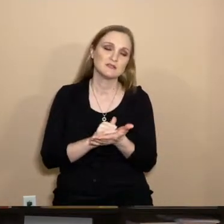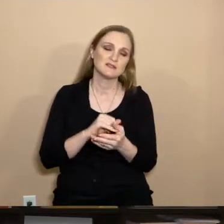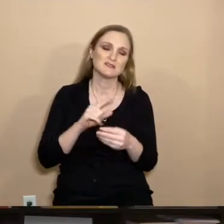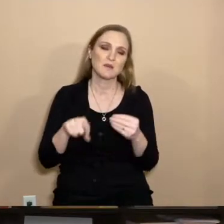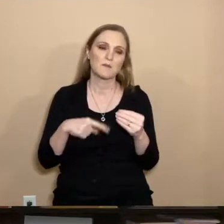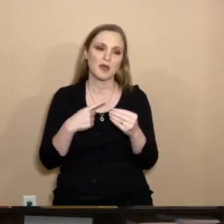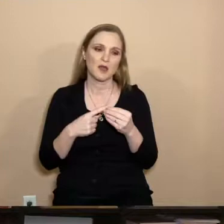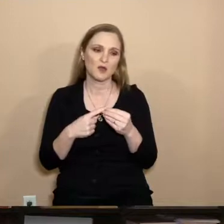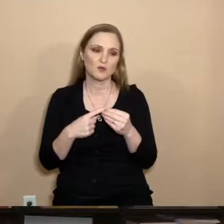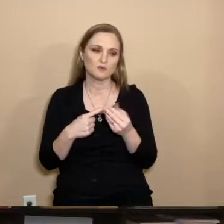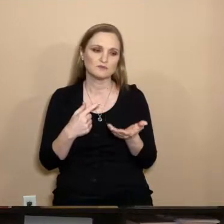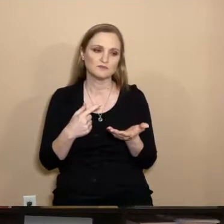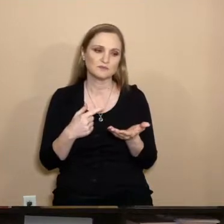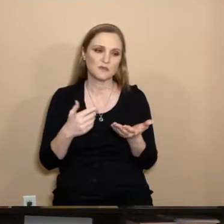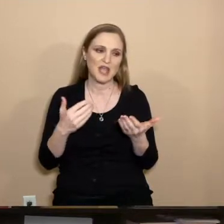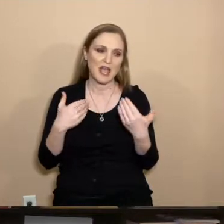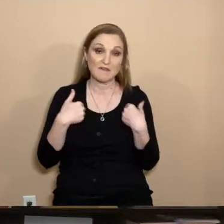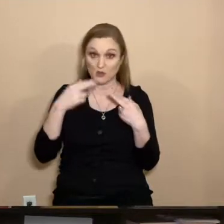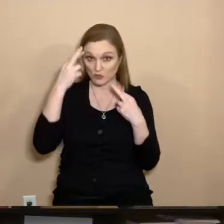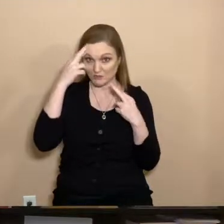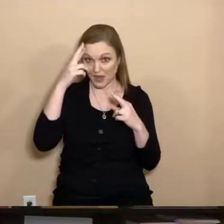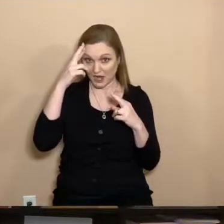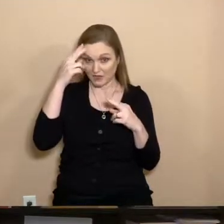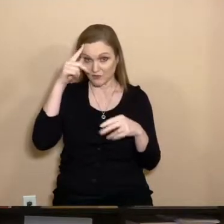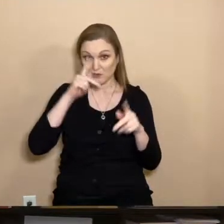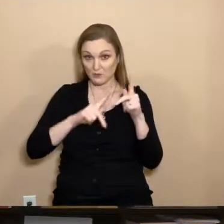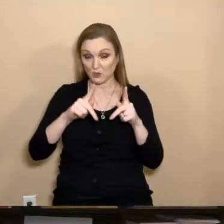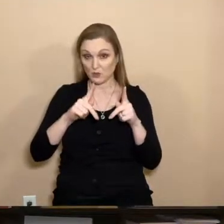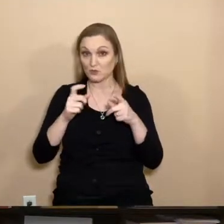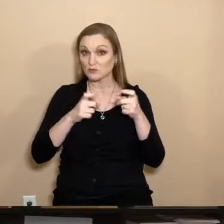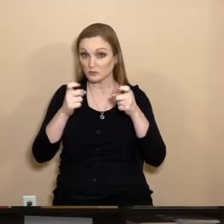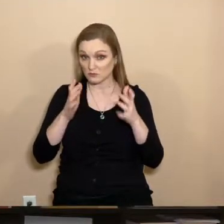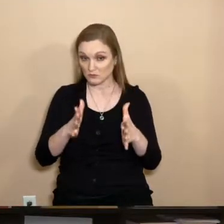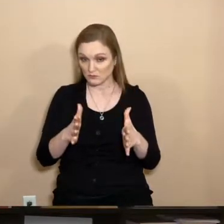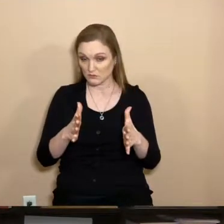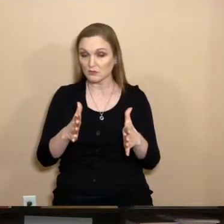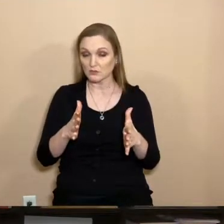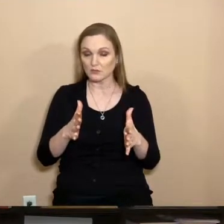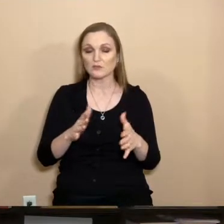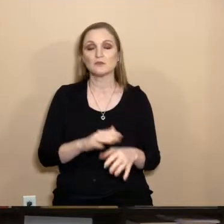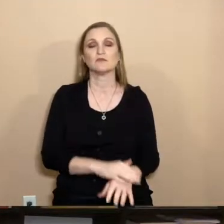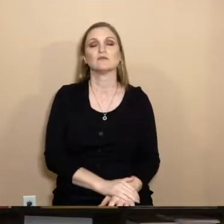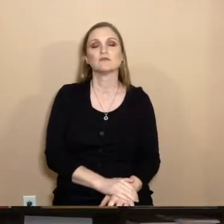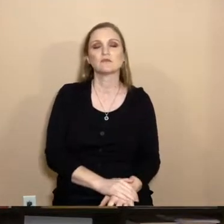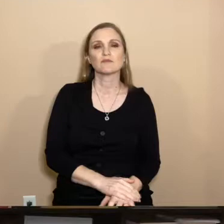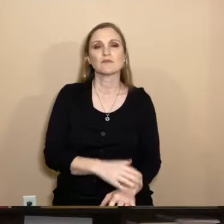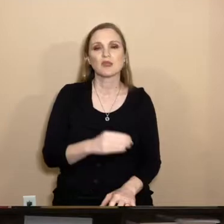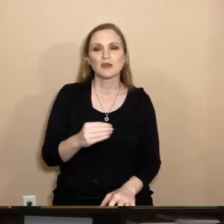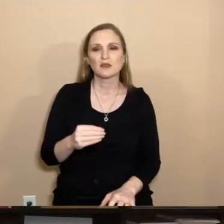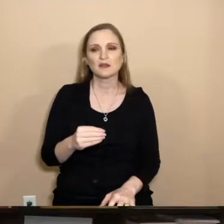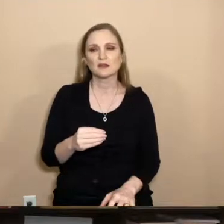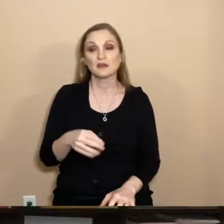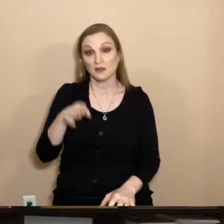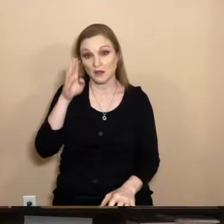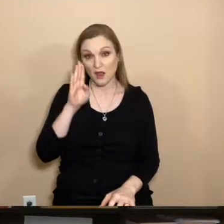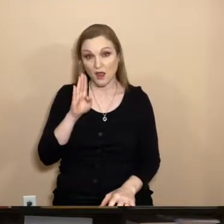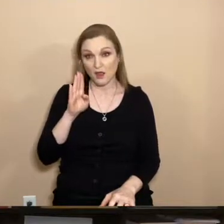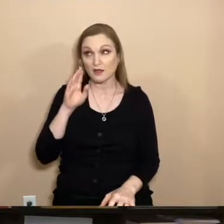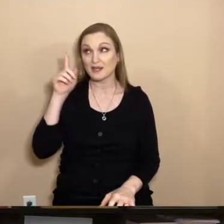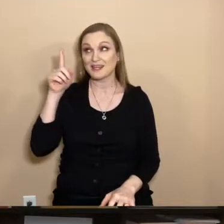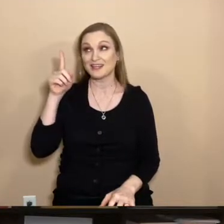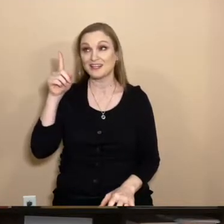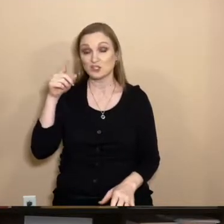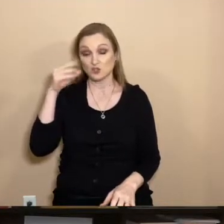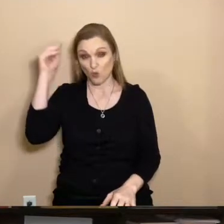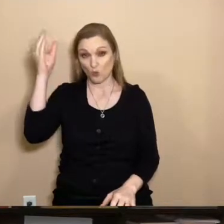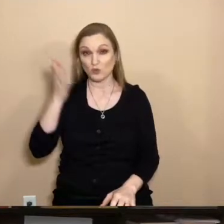about, having respect for those who are in authority, respect for those who are in power. And even God has commanded us